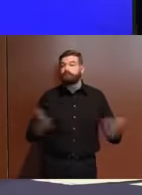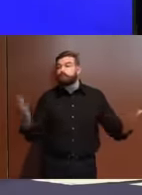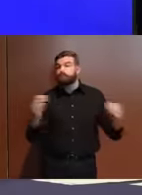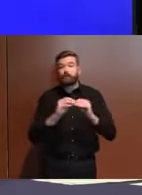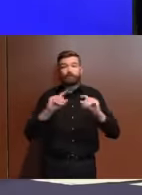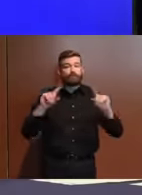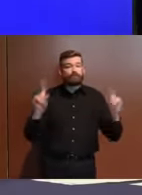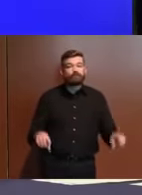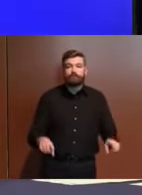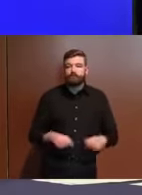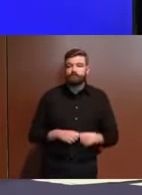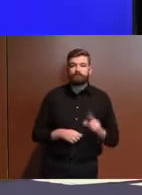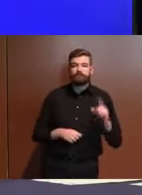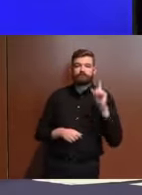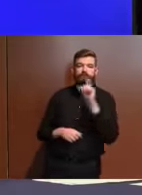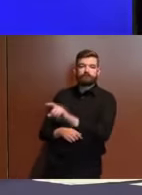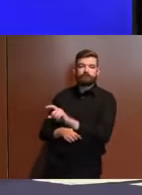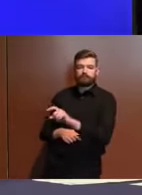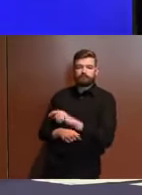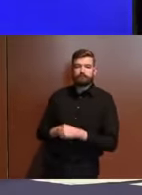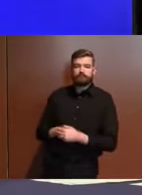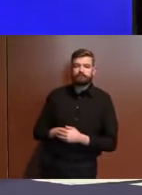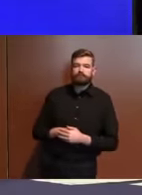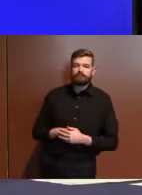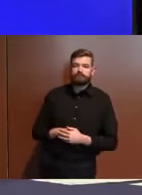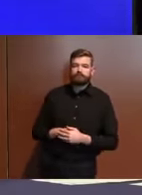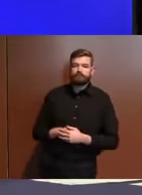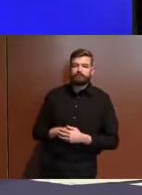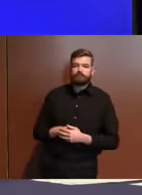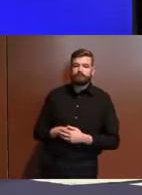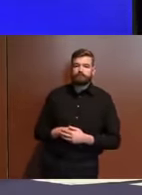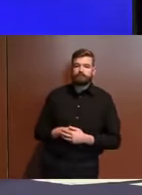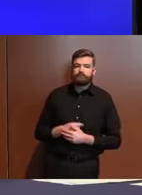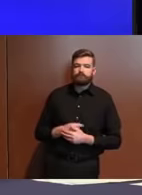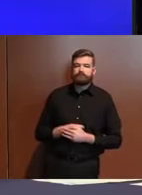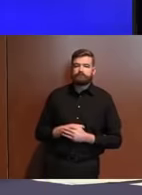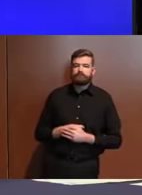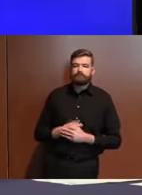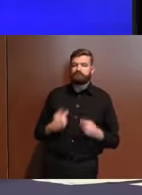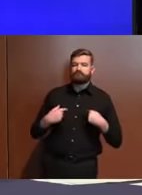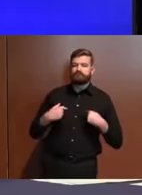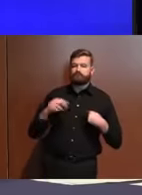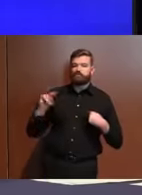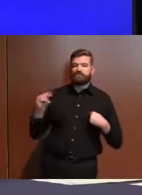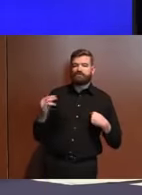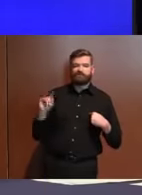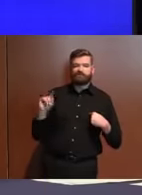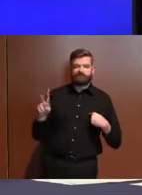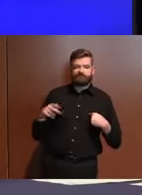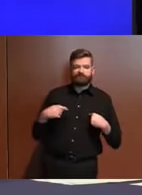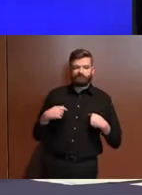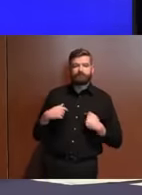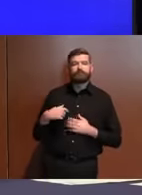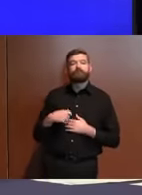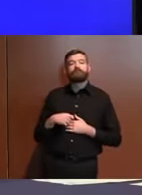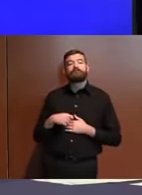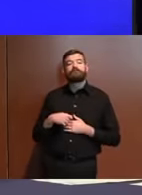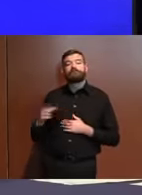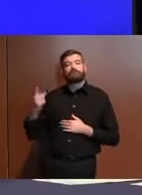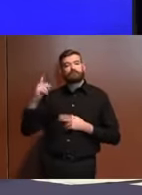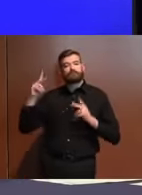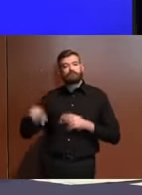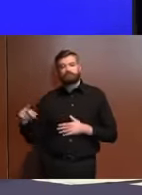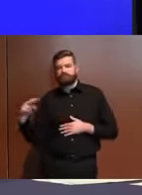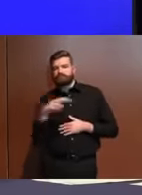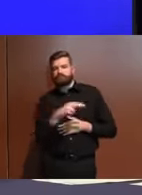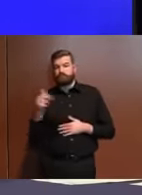So these are more questions from our viewers on NJTV News. Specifically, one of our viewers is a lawyer, and some of her